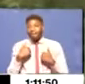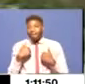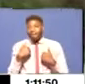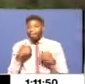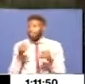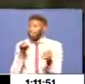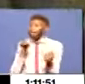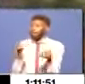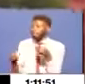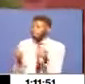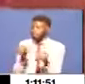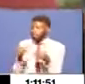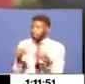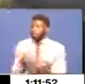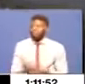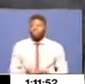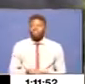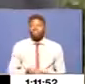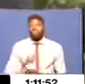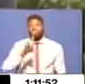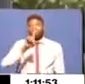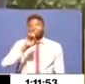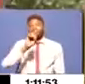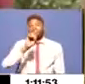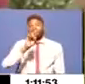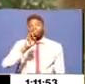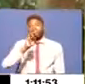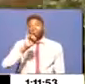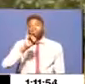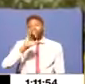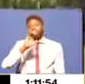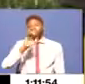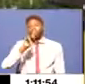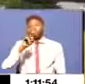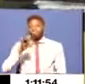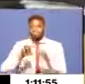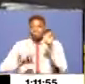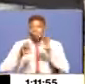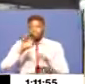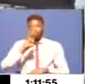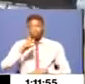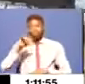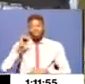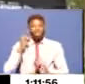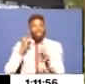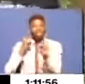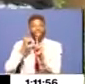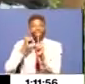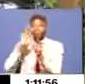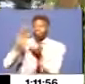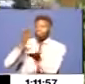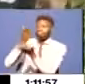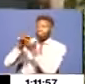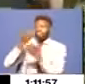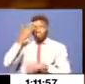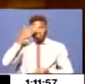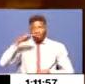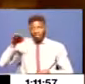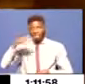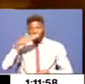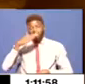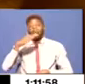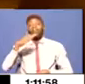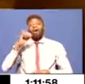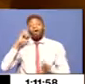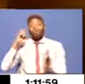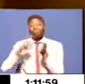ability. Dominic has drafted a bill and he seeks to petition Parliament to push the government to acknowledge stammering as a disability.